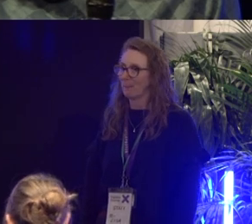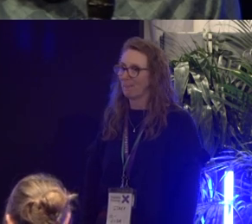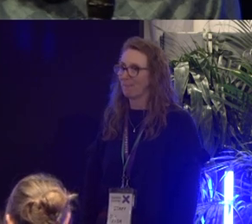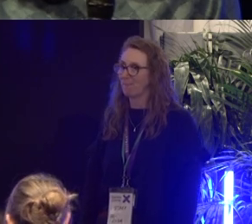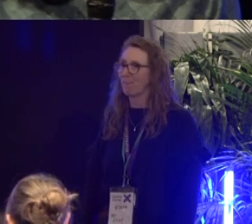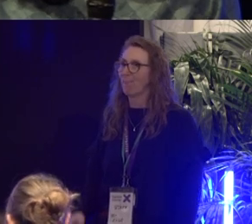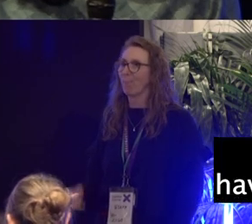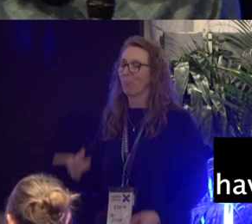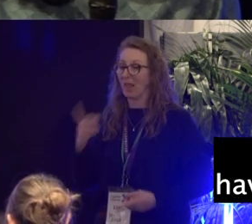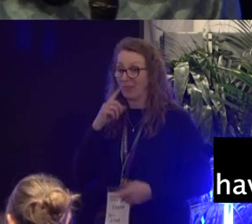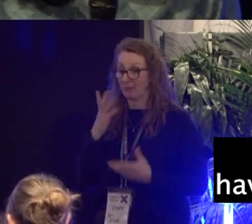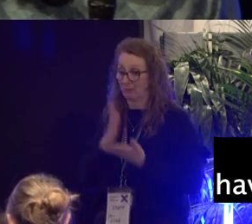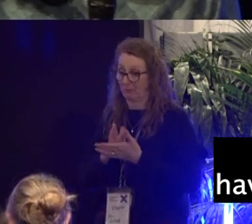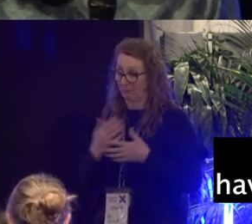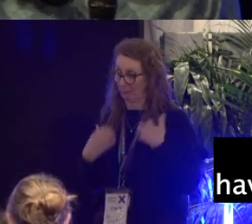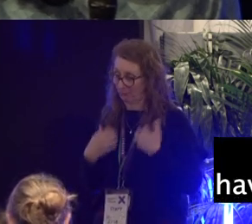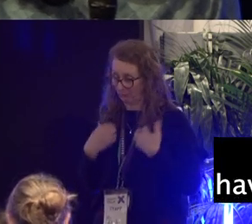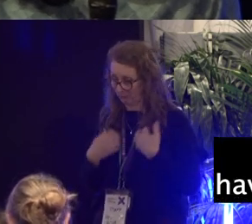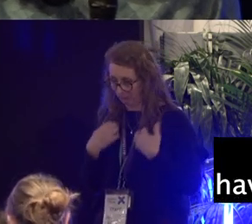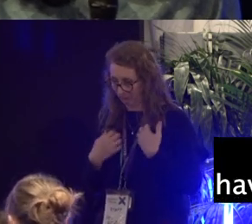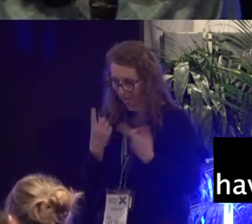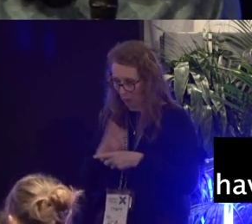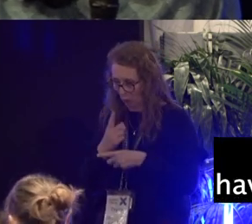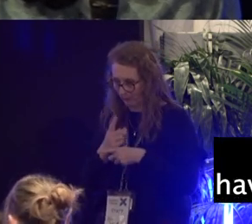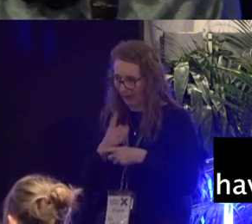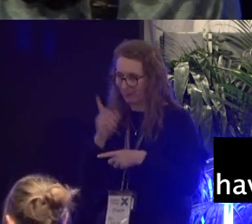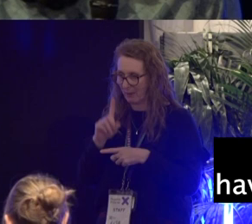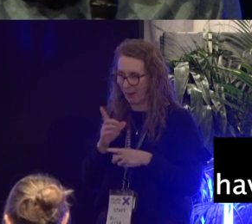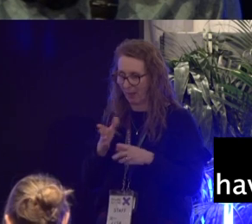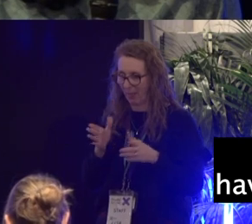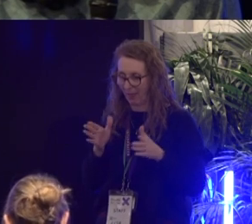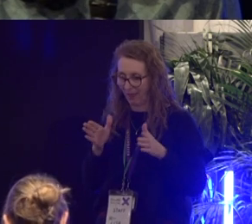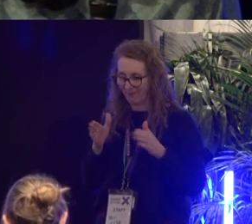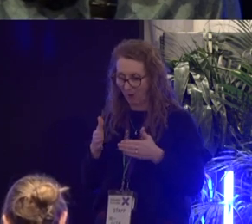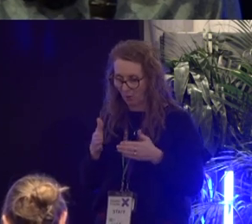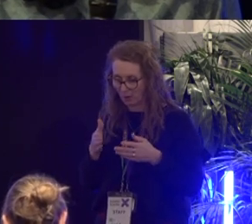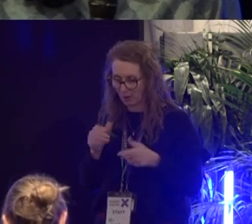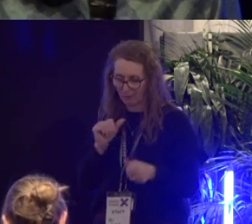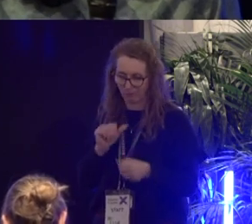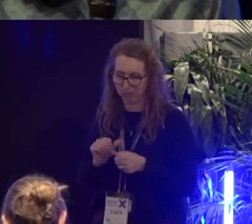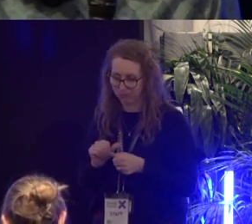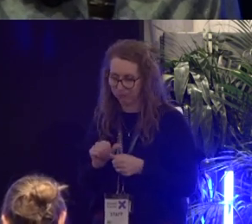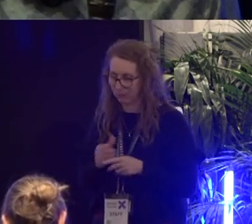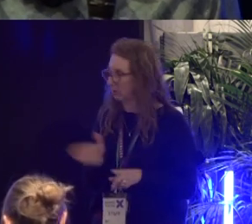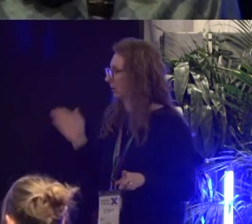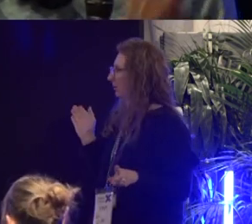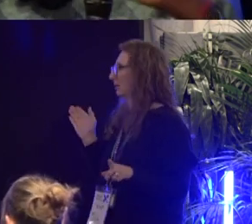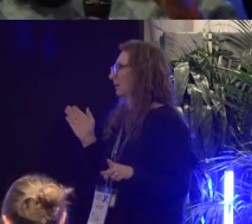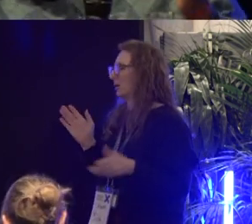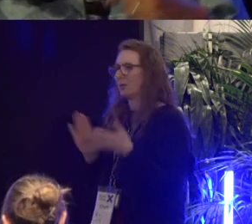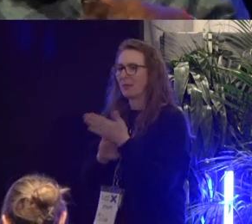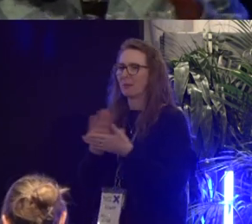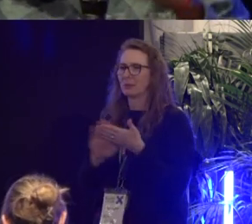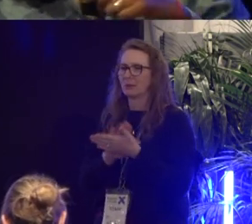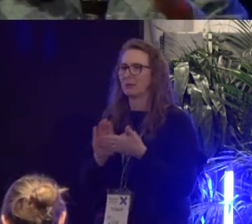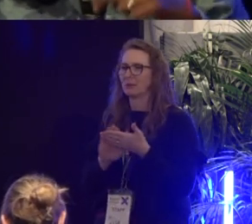But yeah, I think it's really interesting because we talk about people having short attention spans, for example. So what does that mean? Does that mean